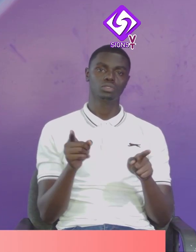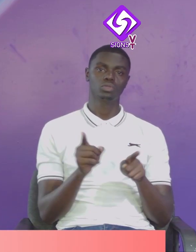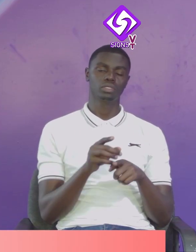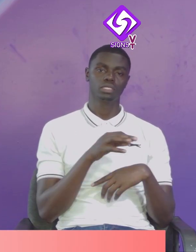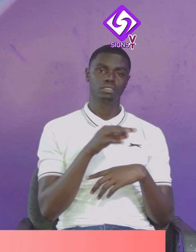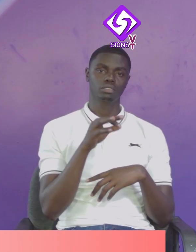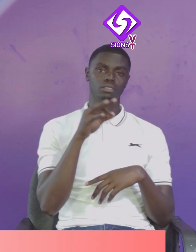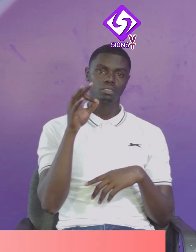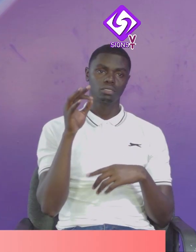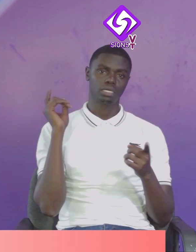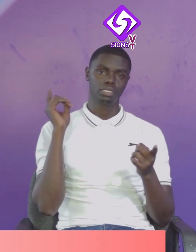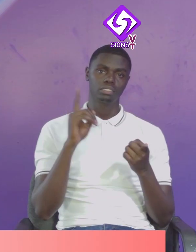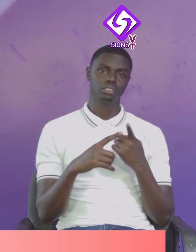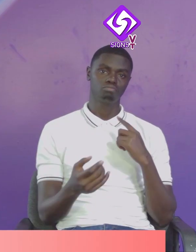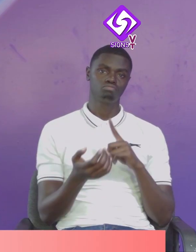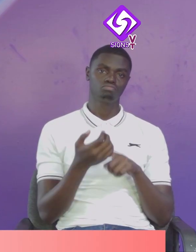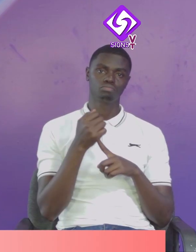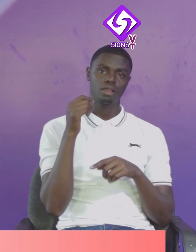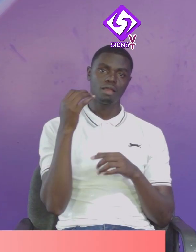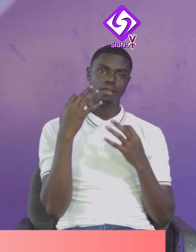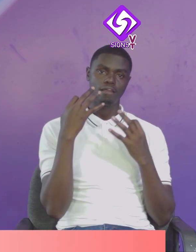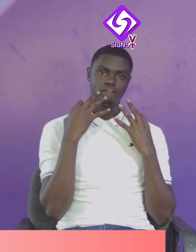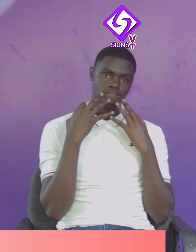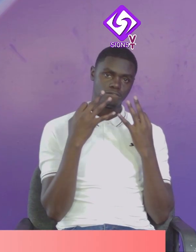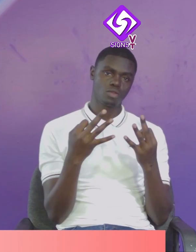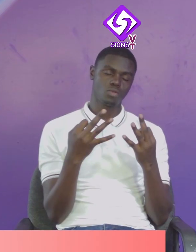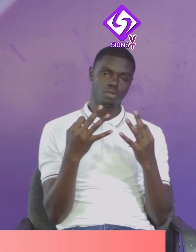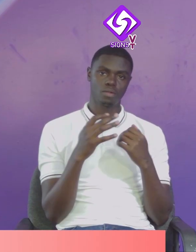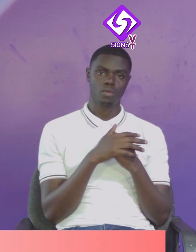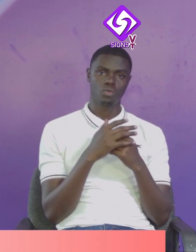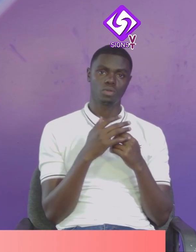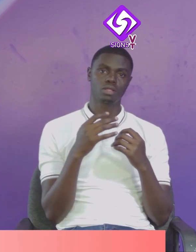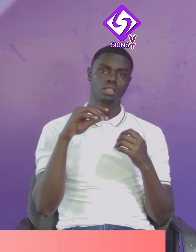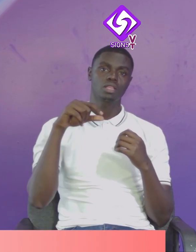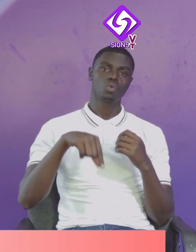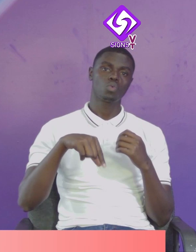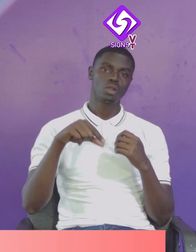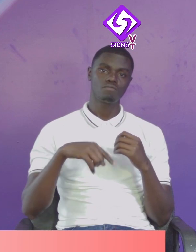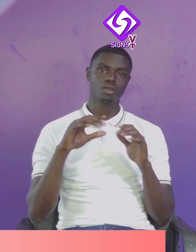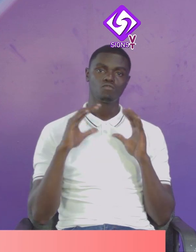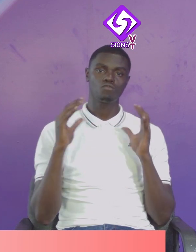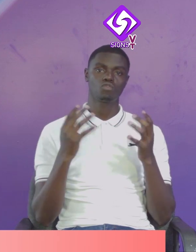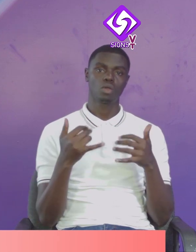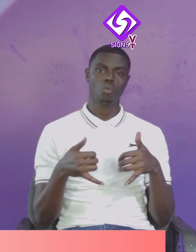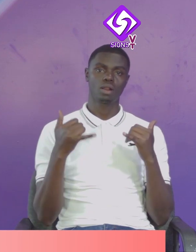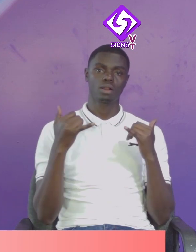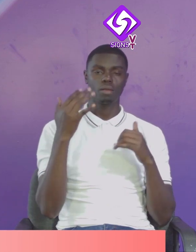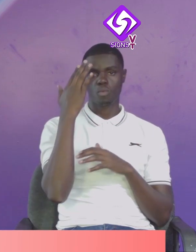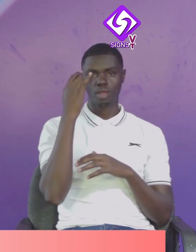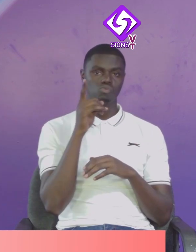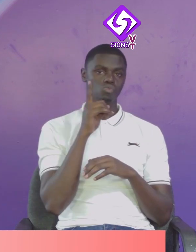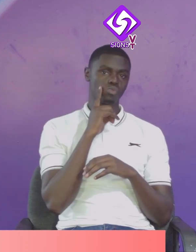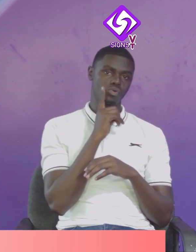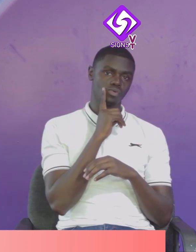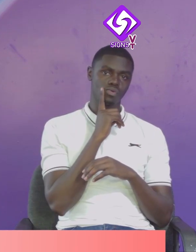spirit until they reach the final, until they qualify the World Cup, because tomorrow